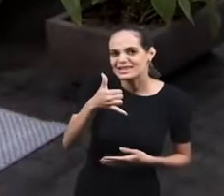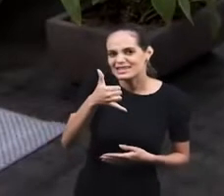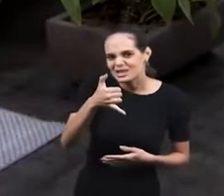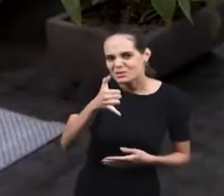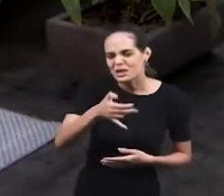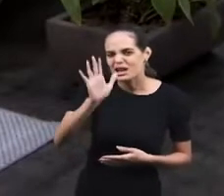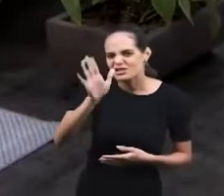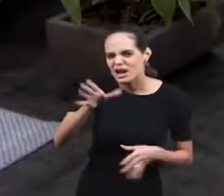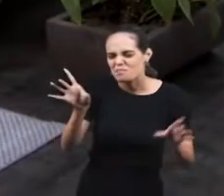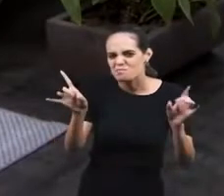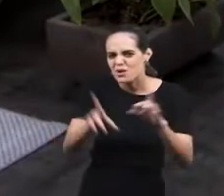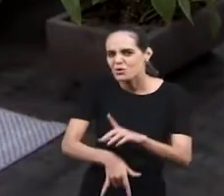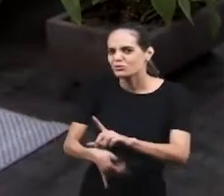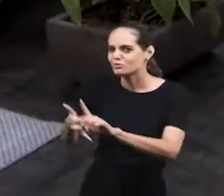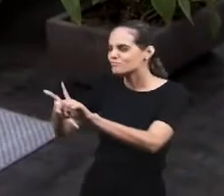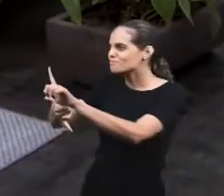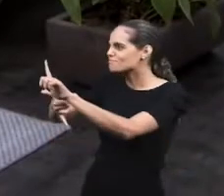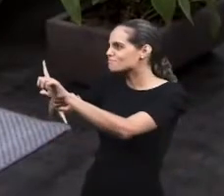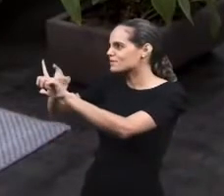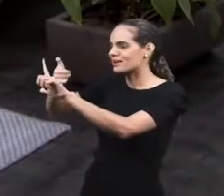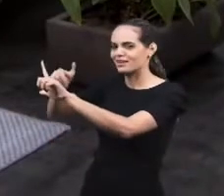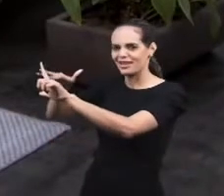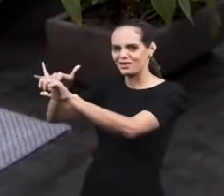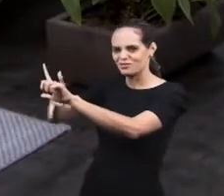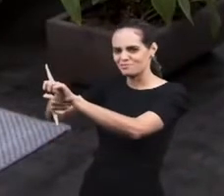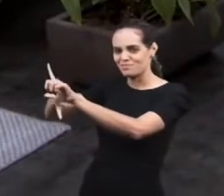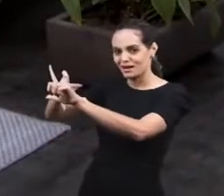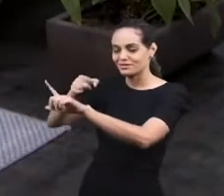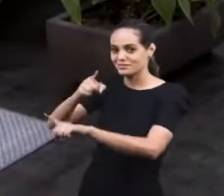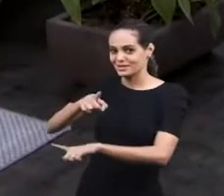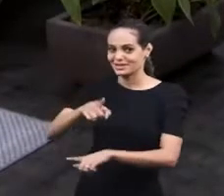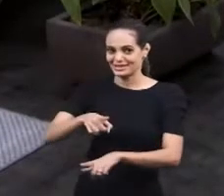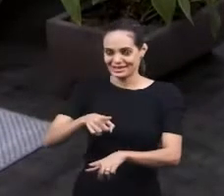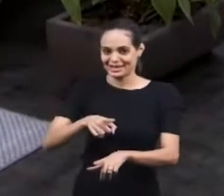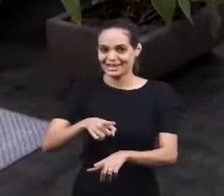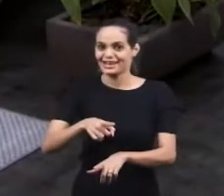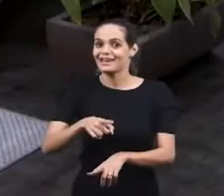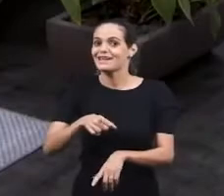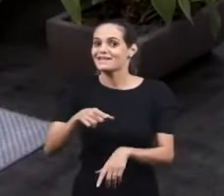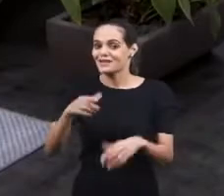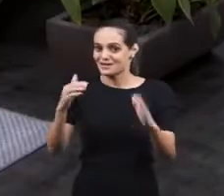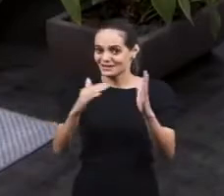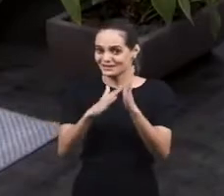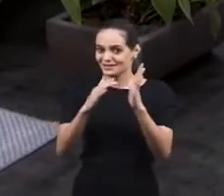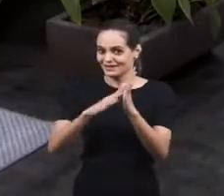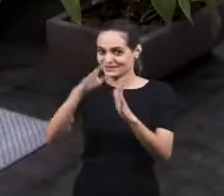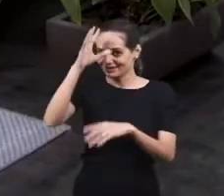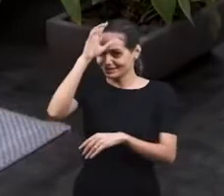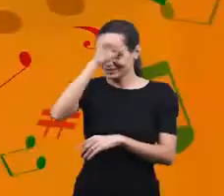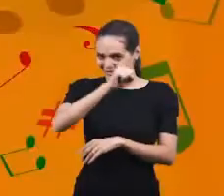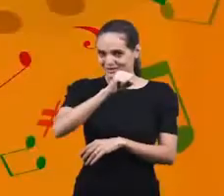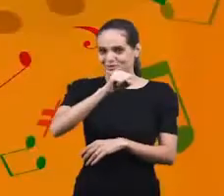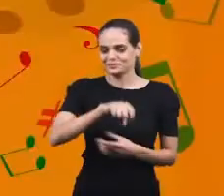point at the QR code that will appear on the screen. And then get ready to learn more about the praise.